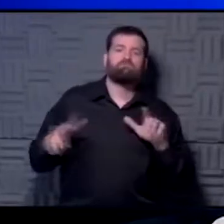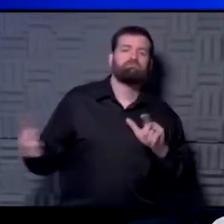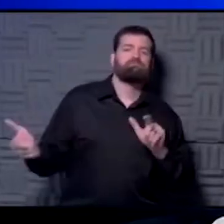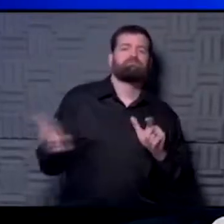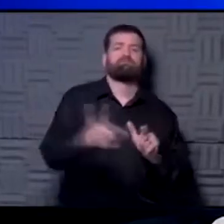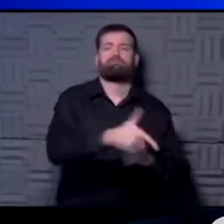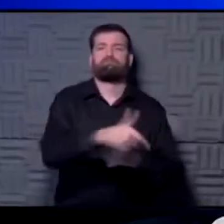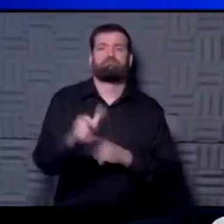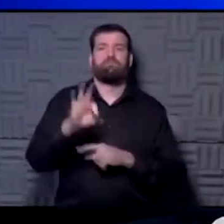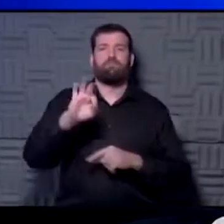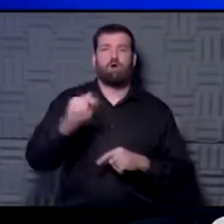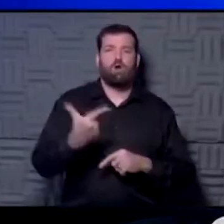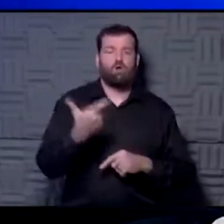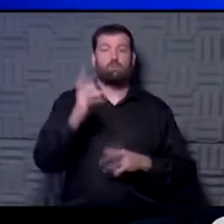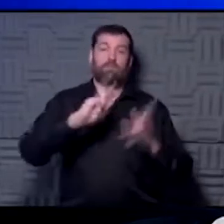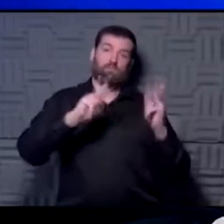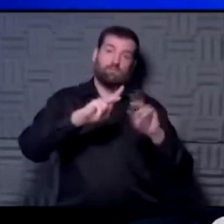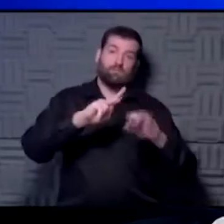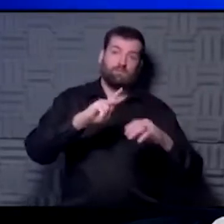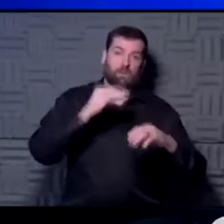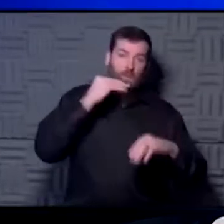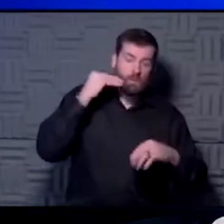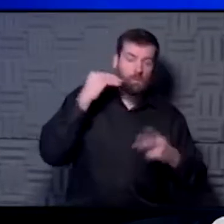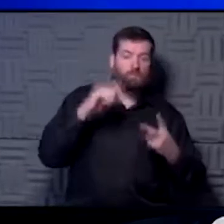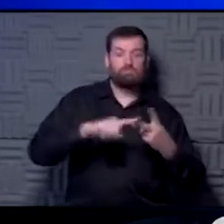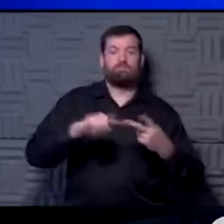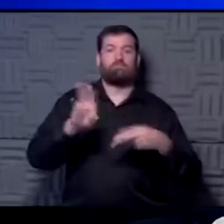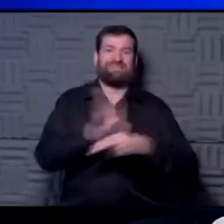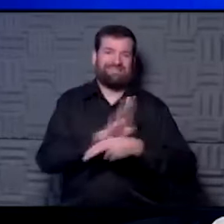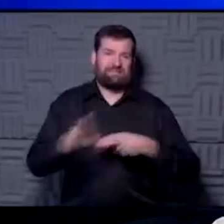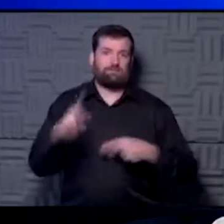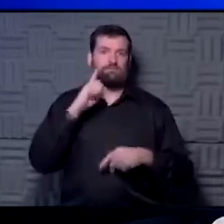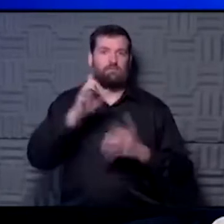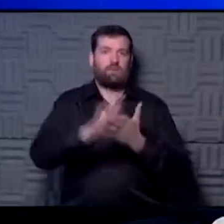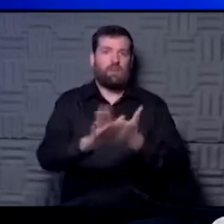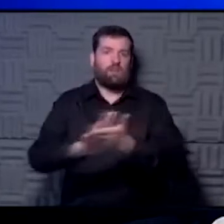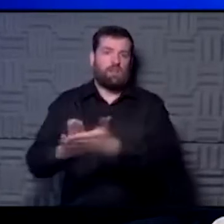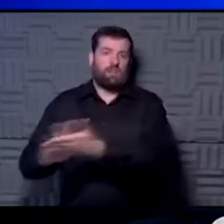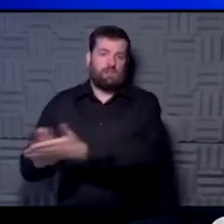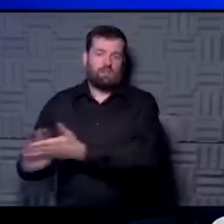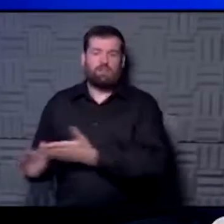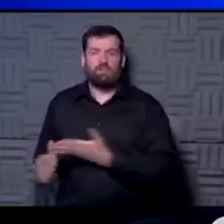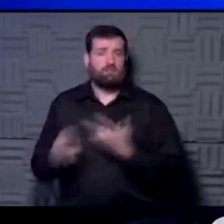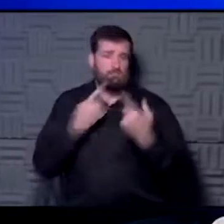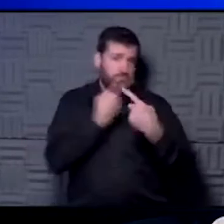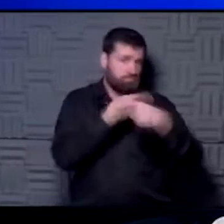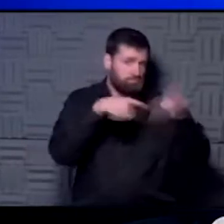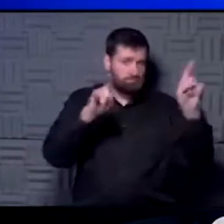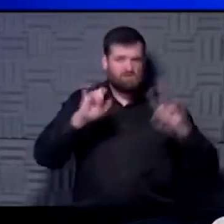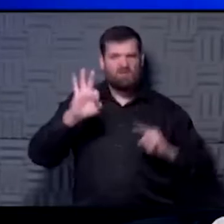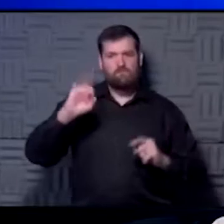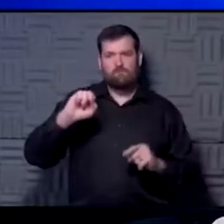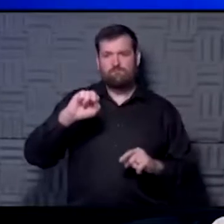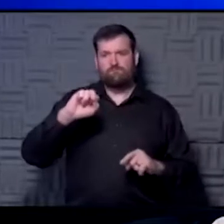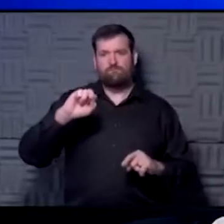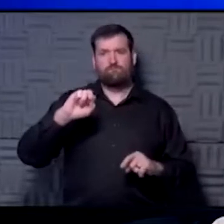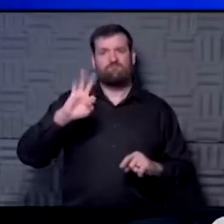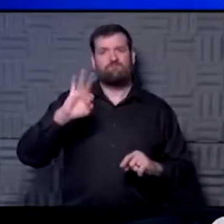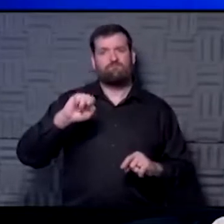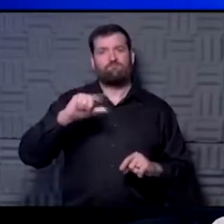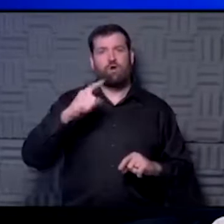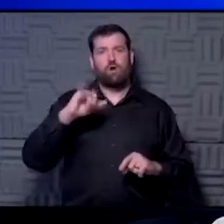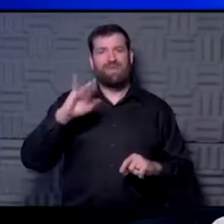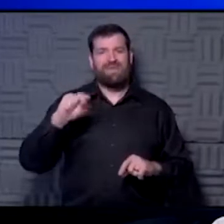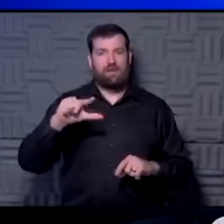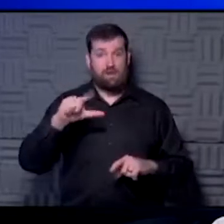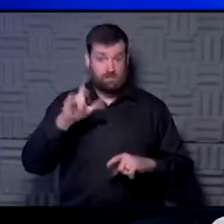of people's homes, people's businesses, that kind of thing, to clean them up. I just want to ask about the efficacy of fogging right now, if that's the right thing, if there are